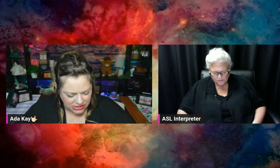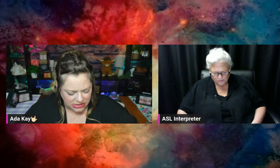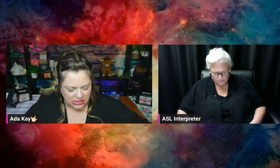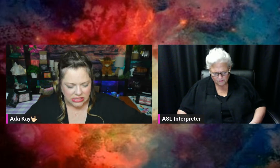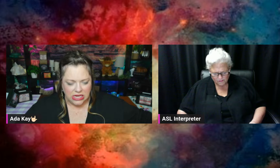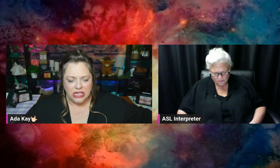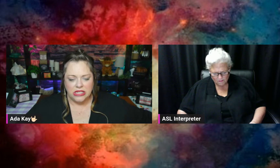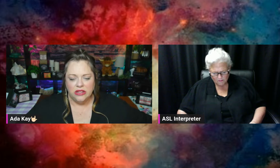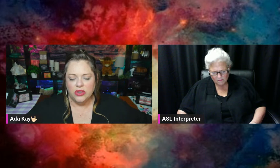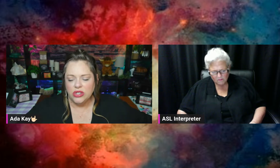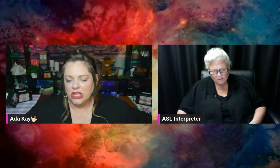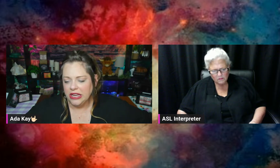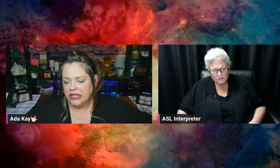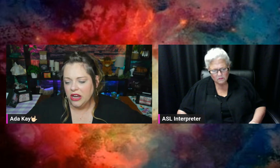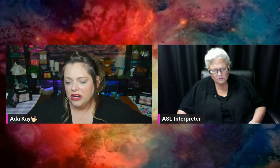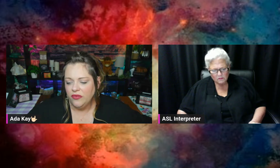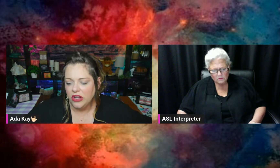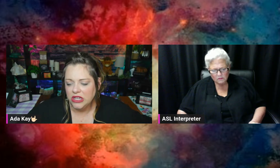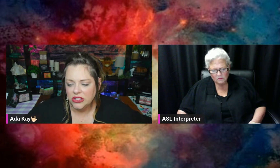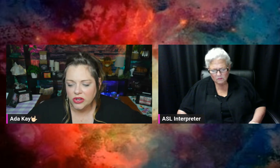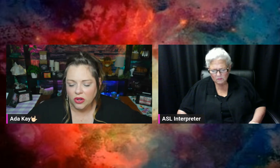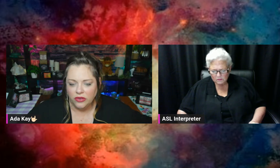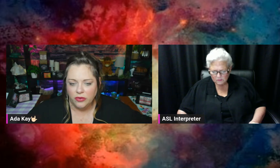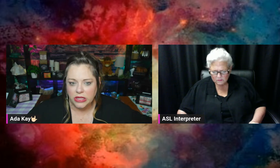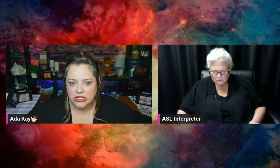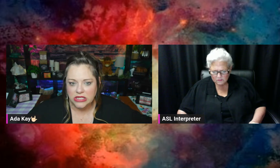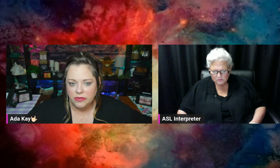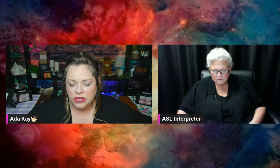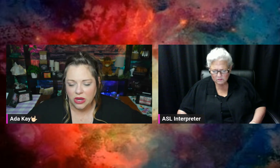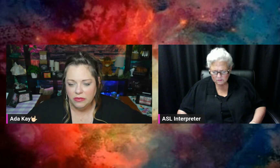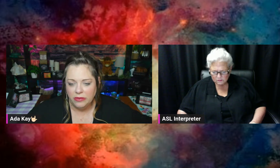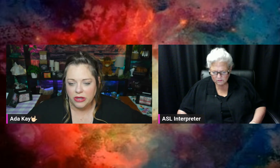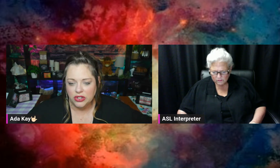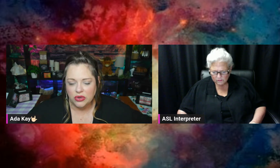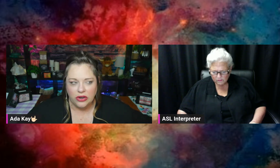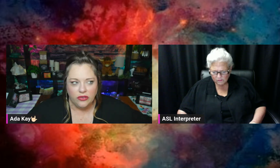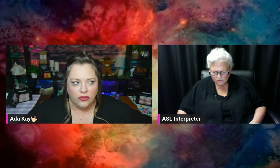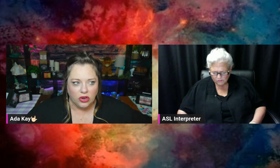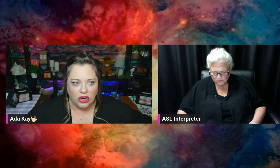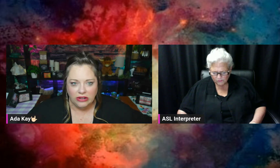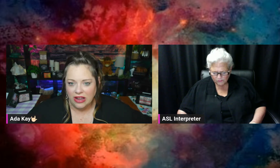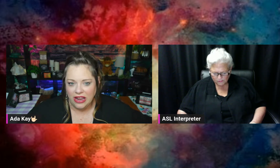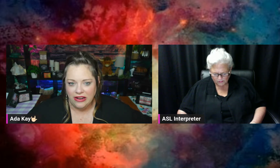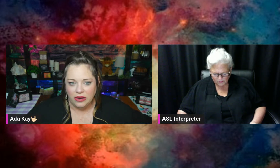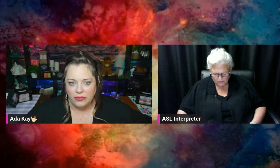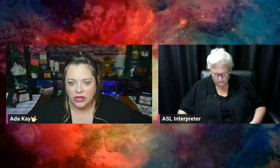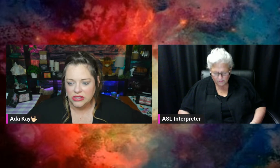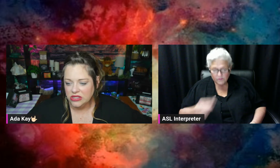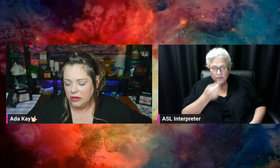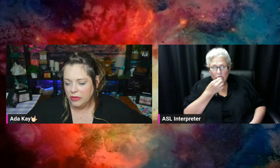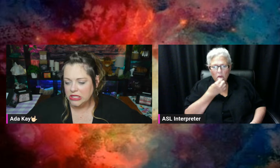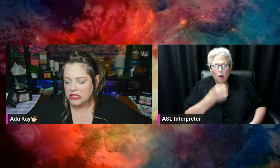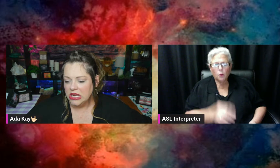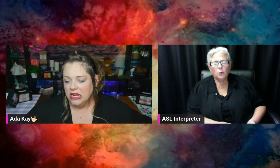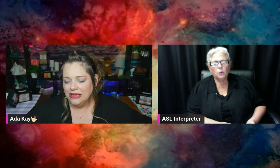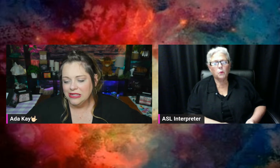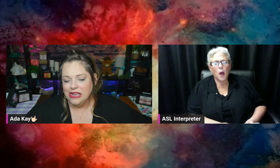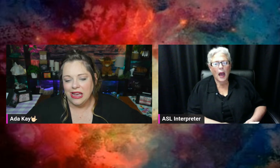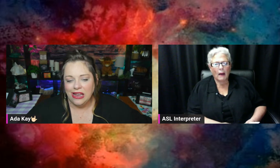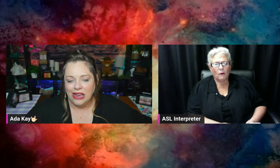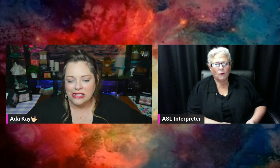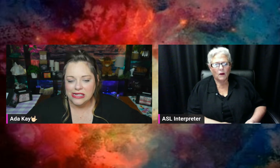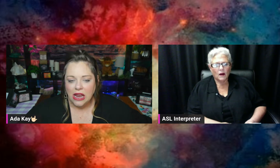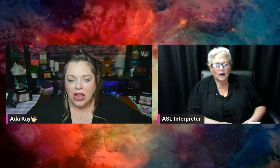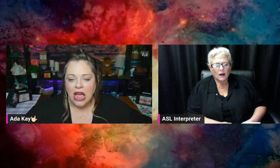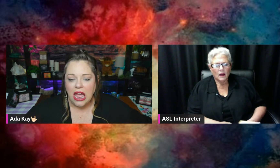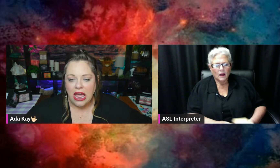Anyway, it's a case, and there's like 9 defendants, all of them at the same time. They've been in trial for 8, 9 months, 10 months. It's a